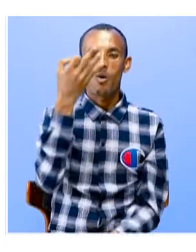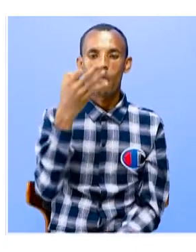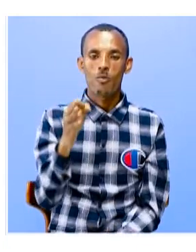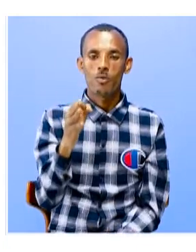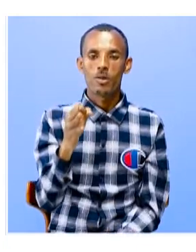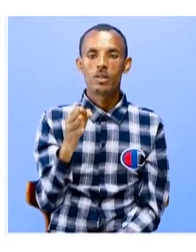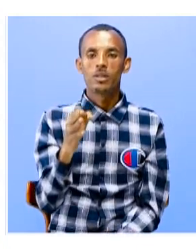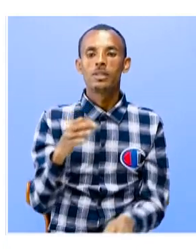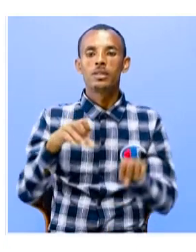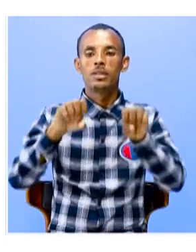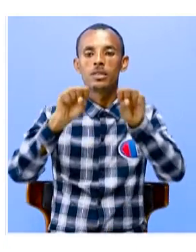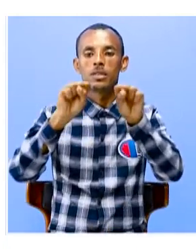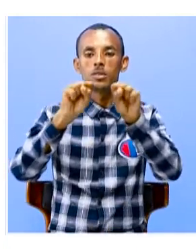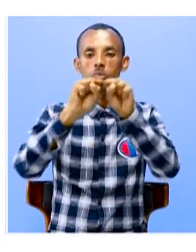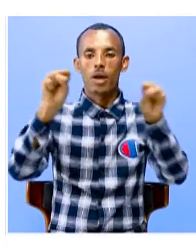the square.